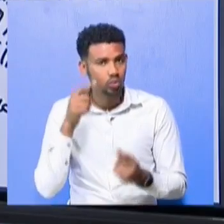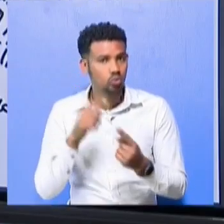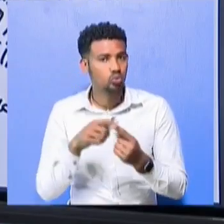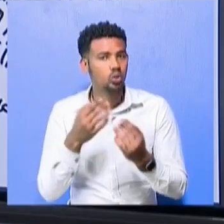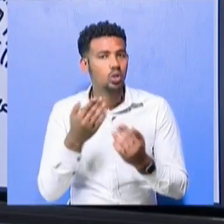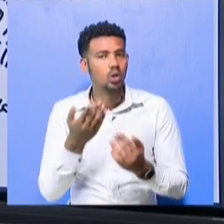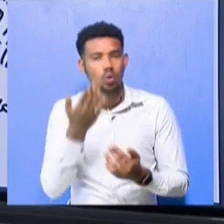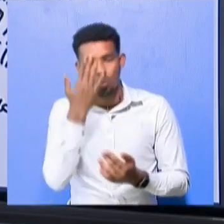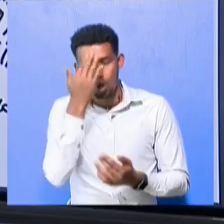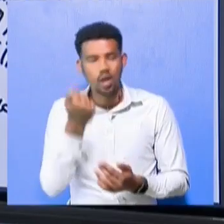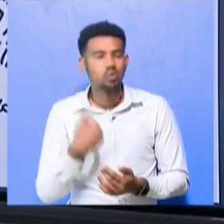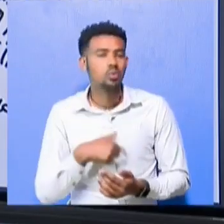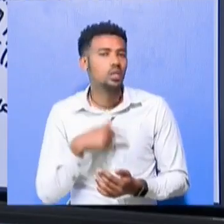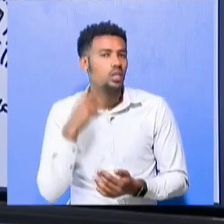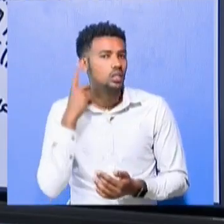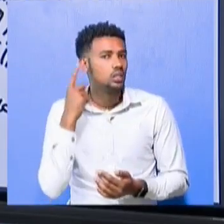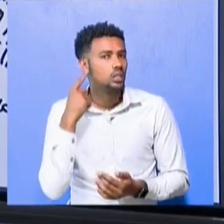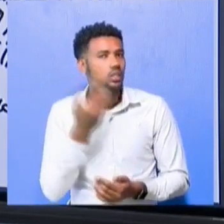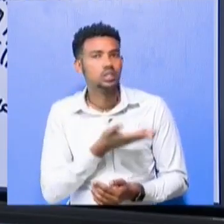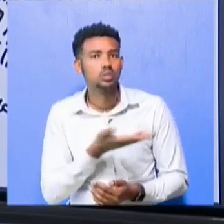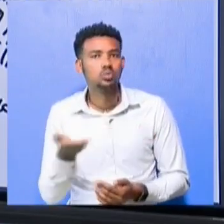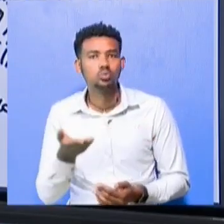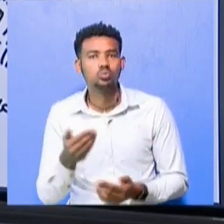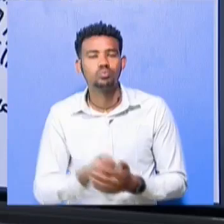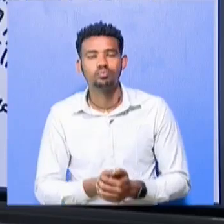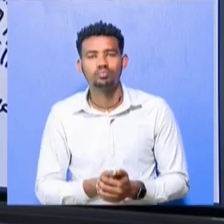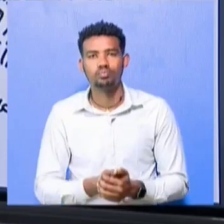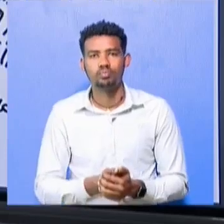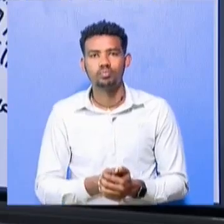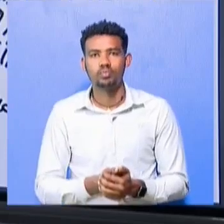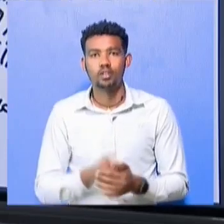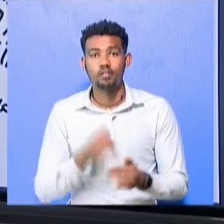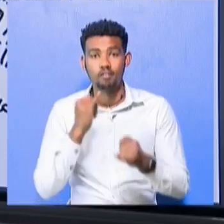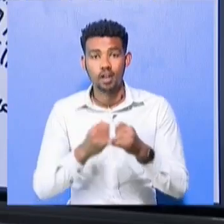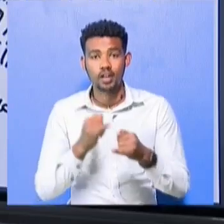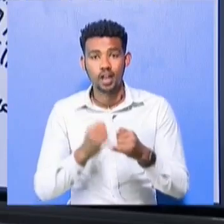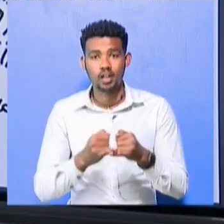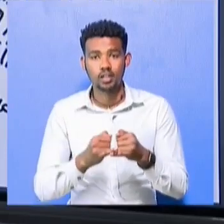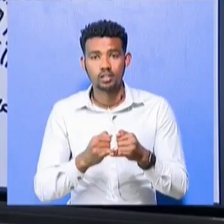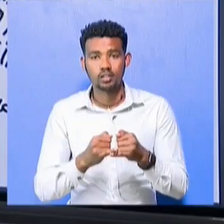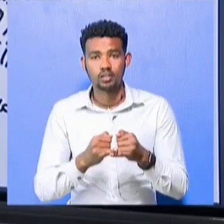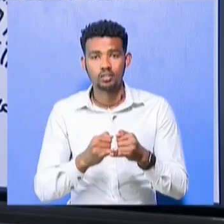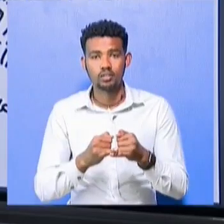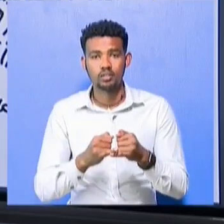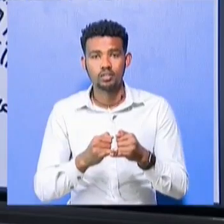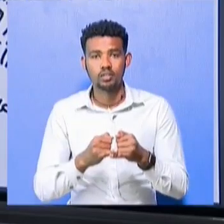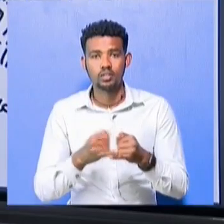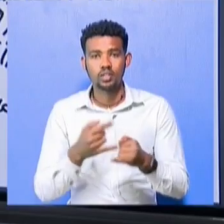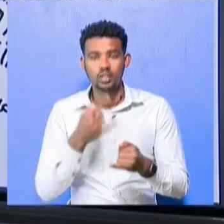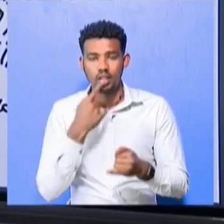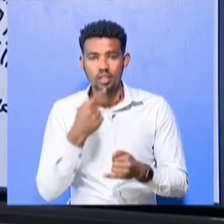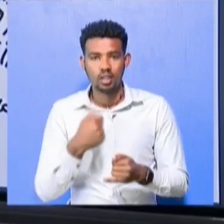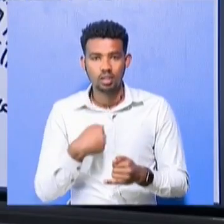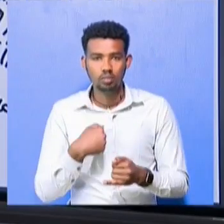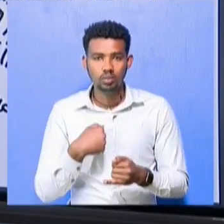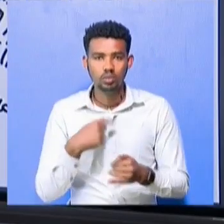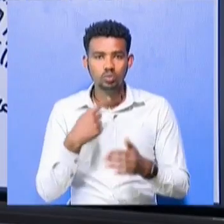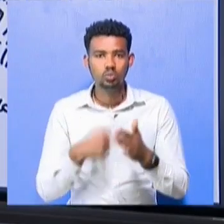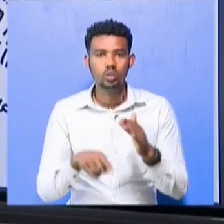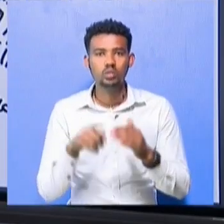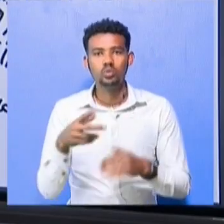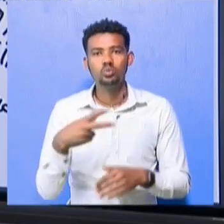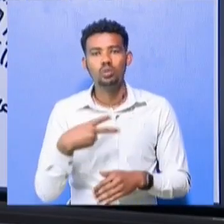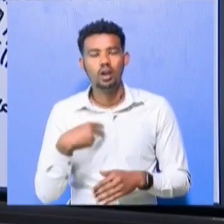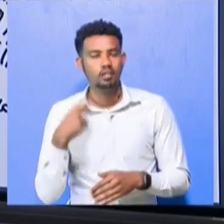to the issues. Finally, I would like to just tell me what you have